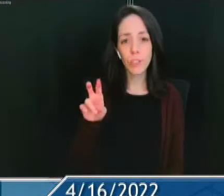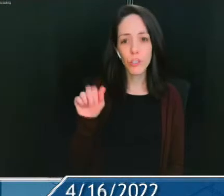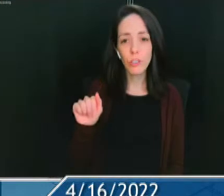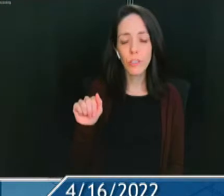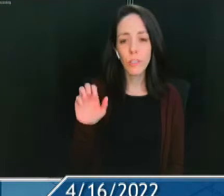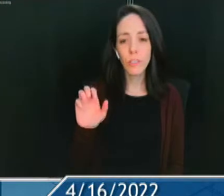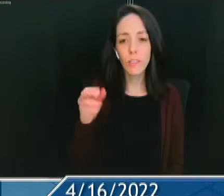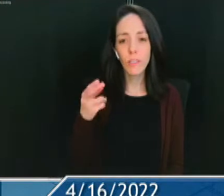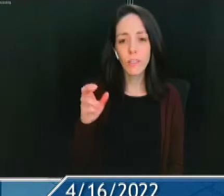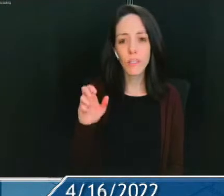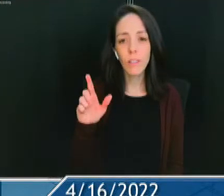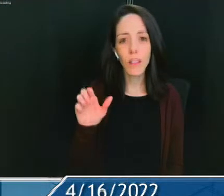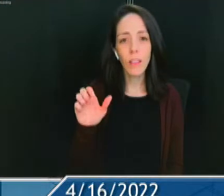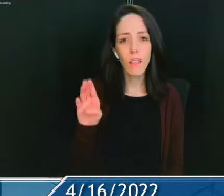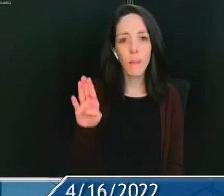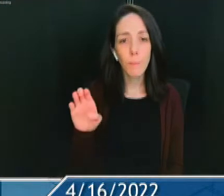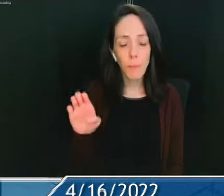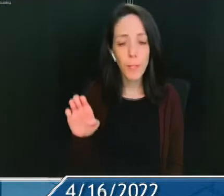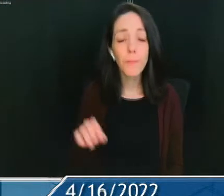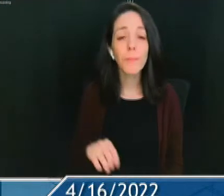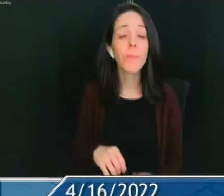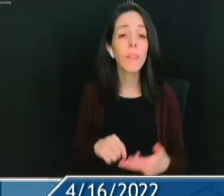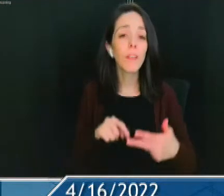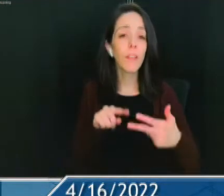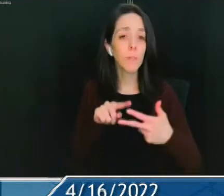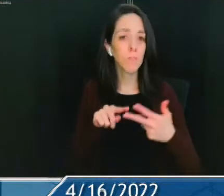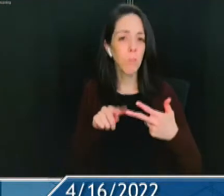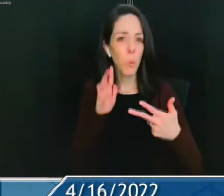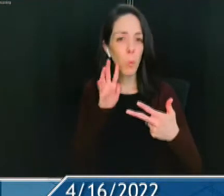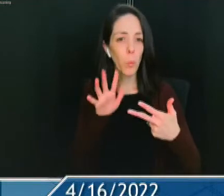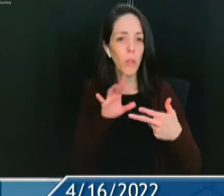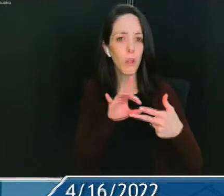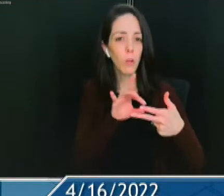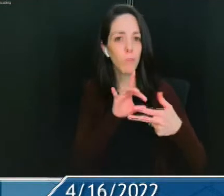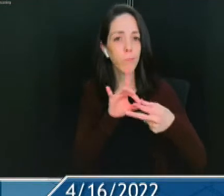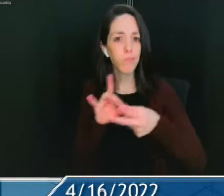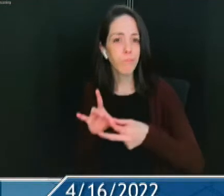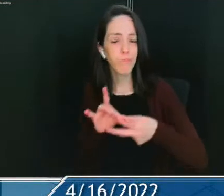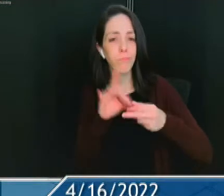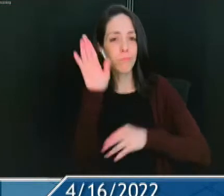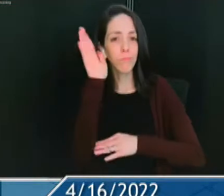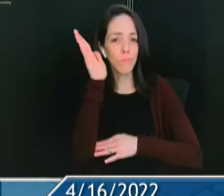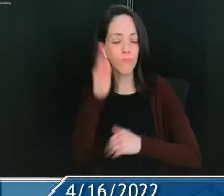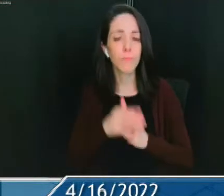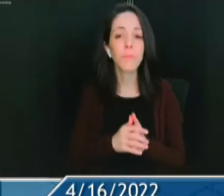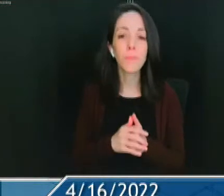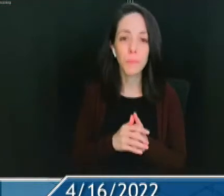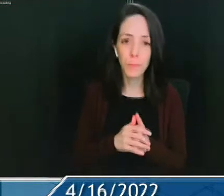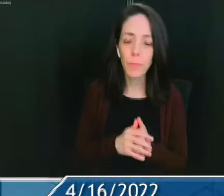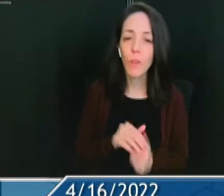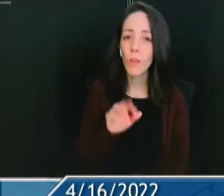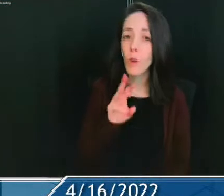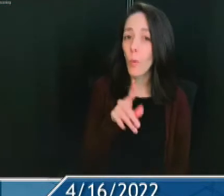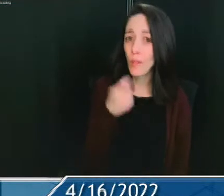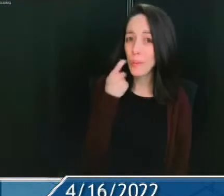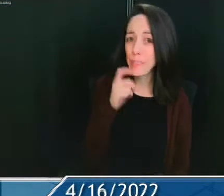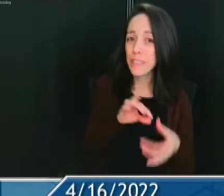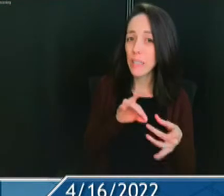2 speakers, I'd like to address, just as Walter did, the question of